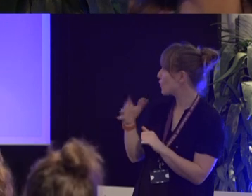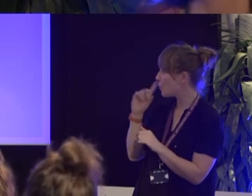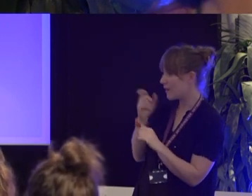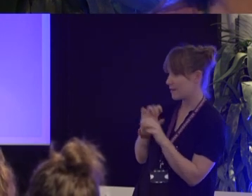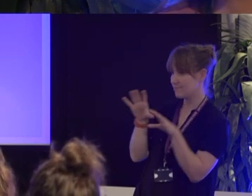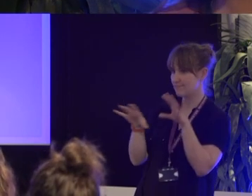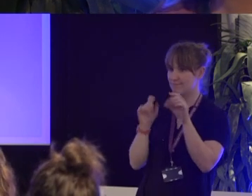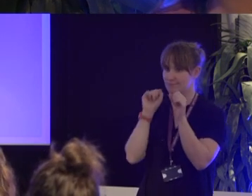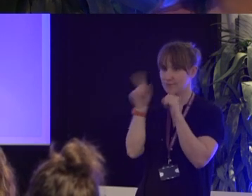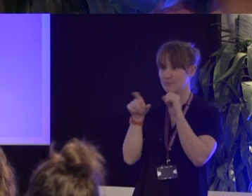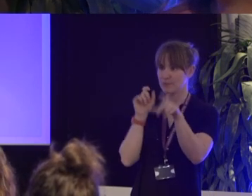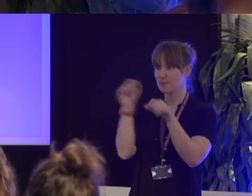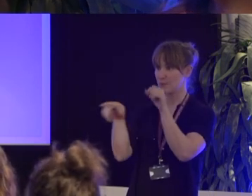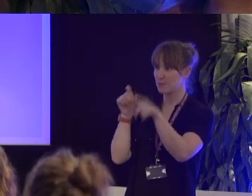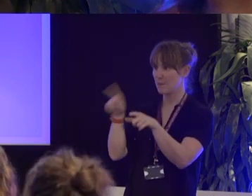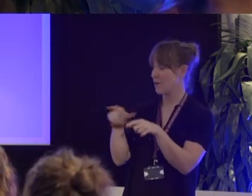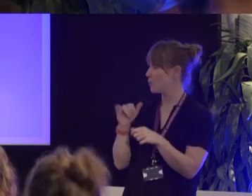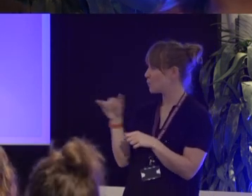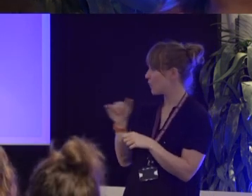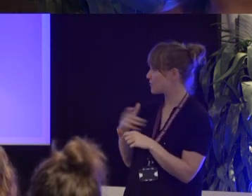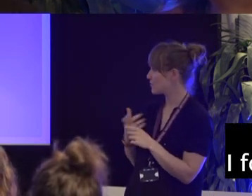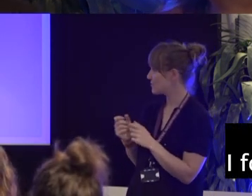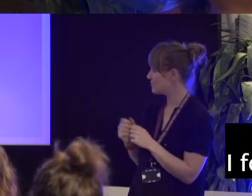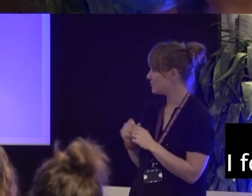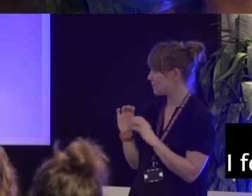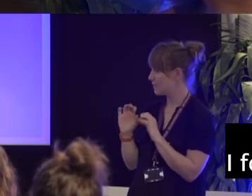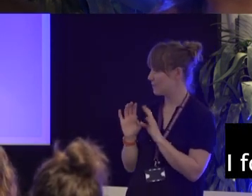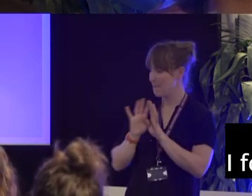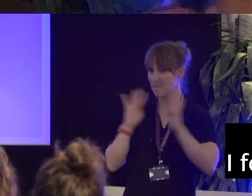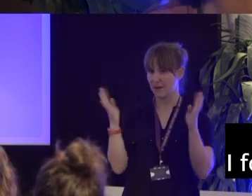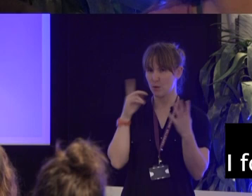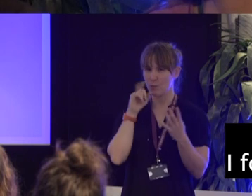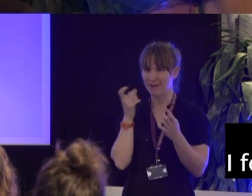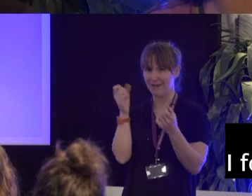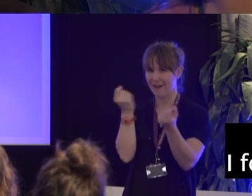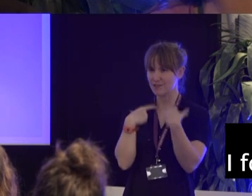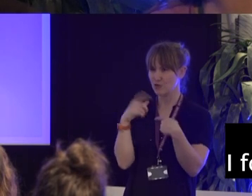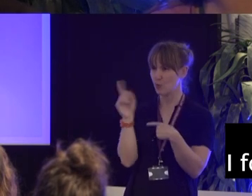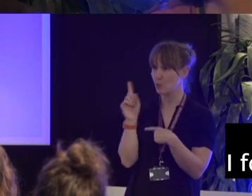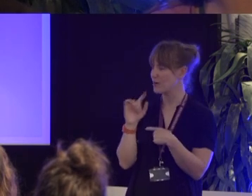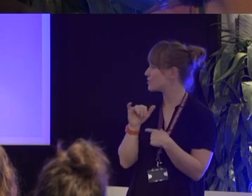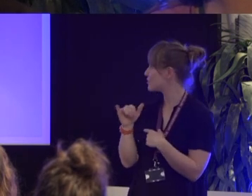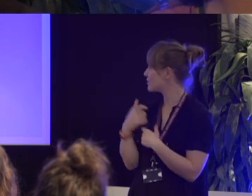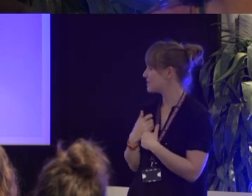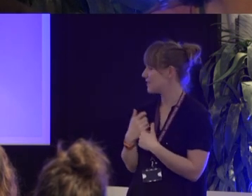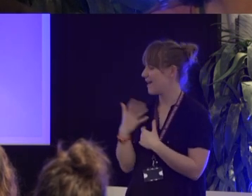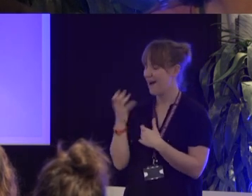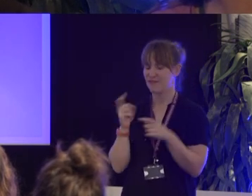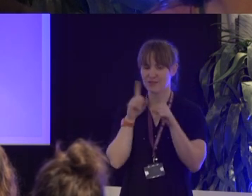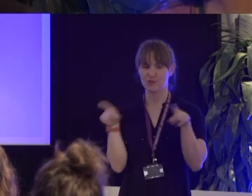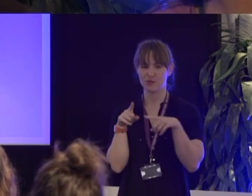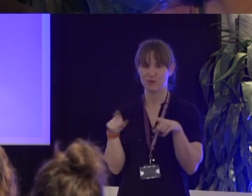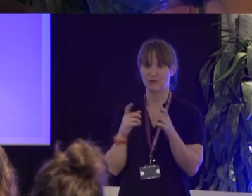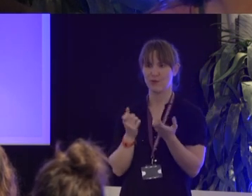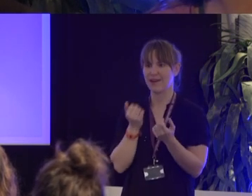answer. I am going to give you, I did forget something, I forgot a theme tune for the countdown.